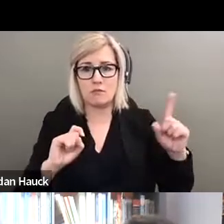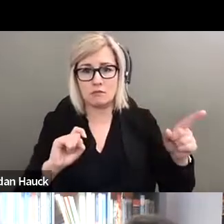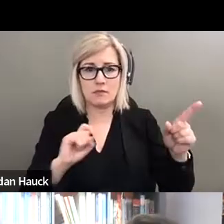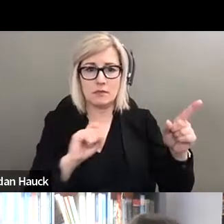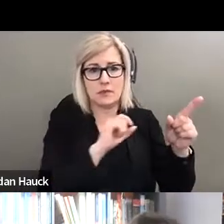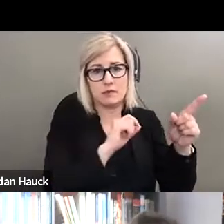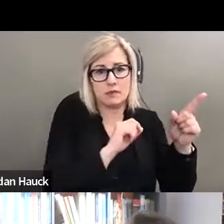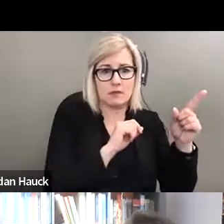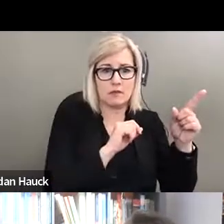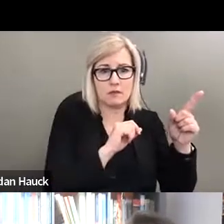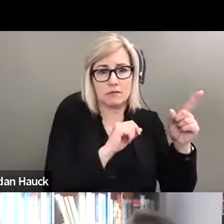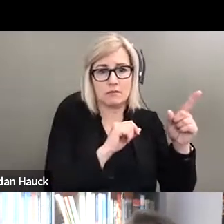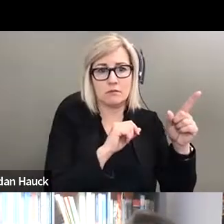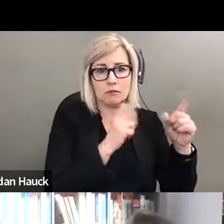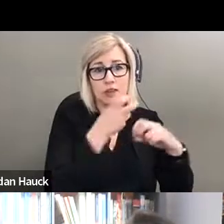the community of their choice?